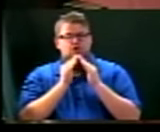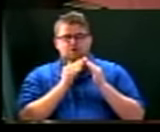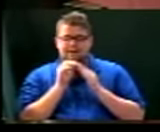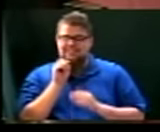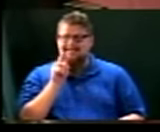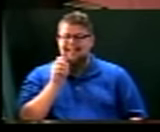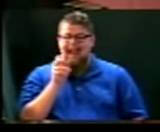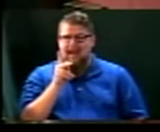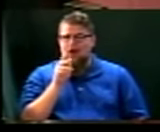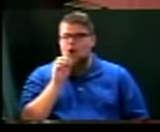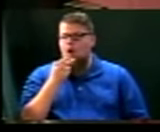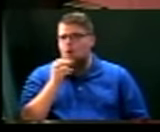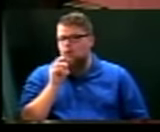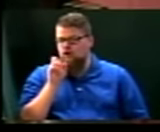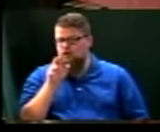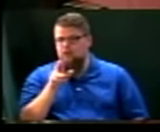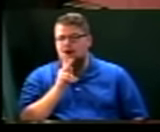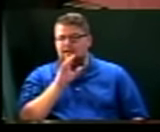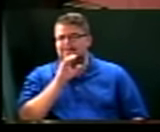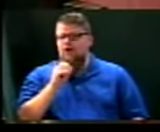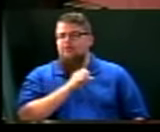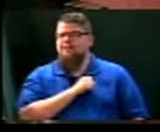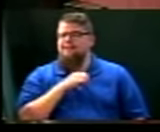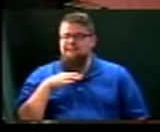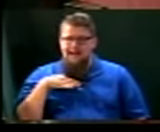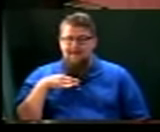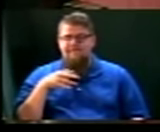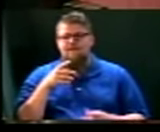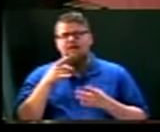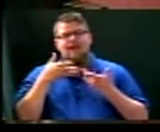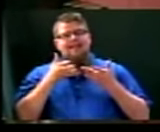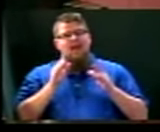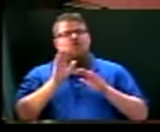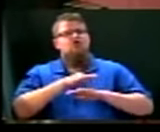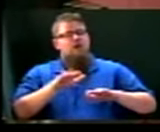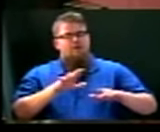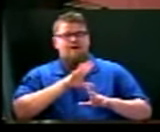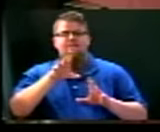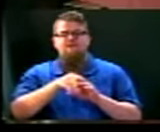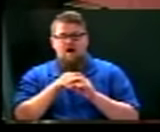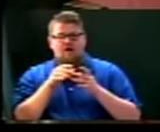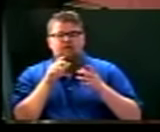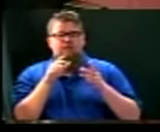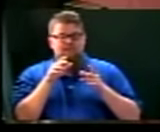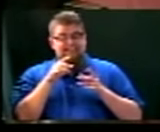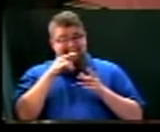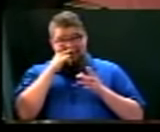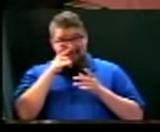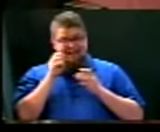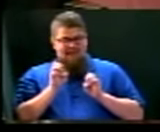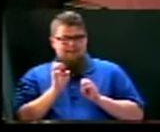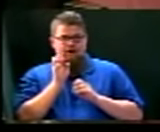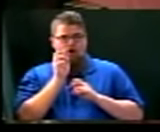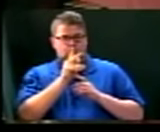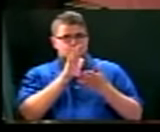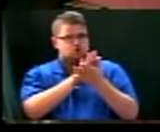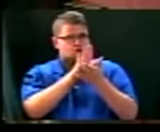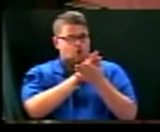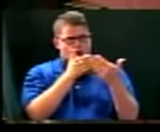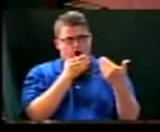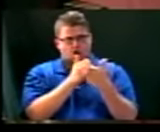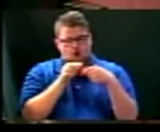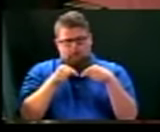Knox County School staff on a rezoning plan that allowed children to attend schools closer to their homes and the expansion of